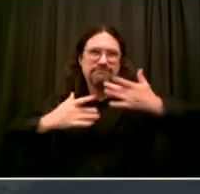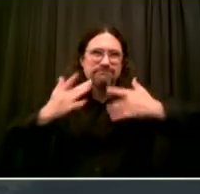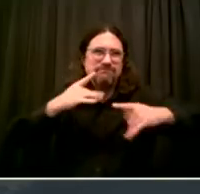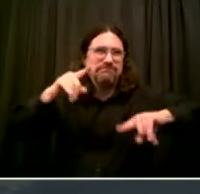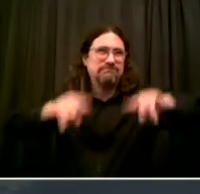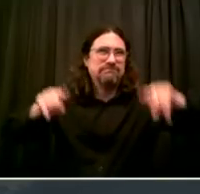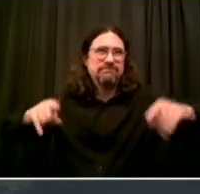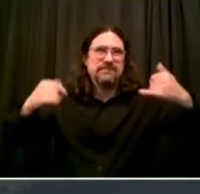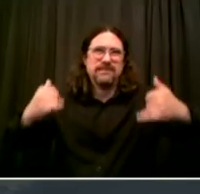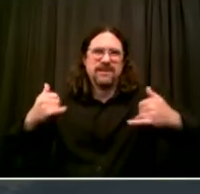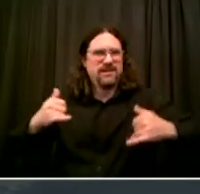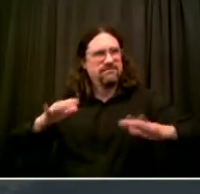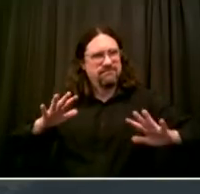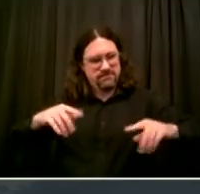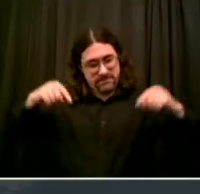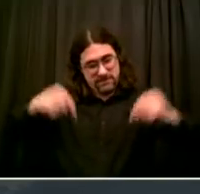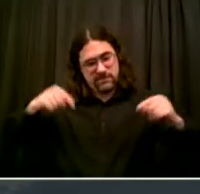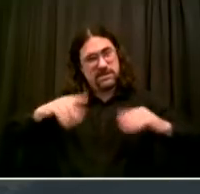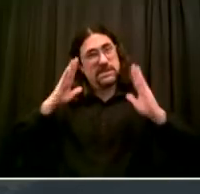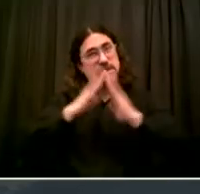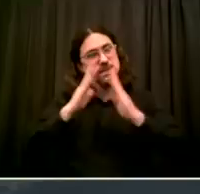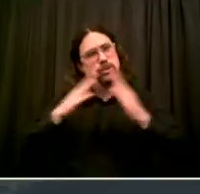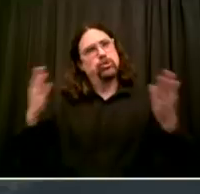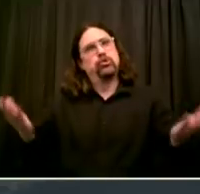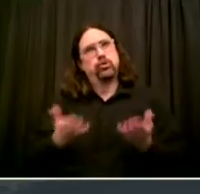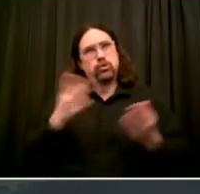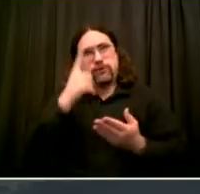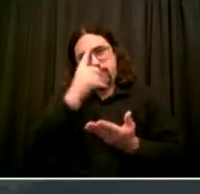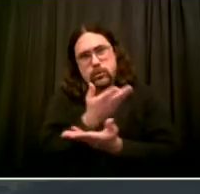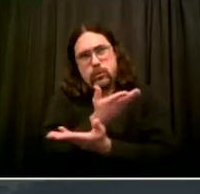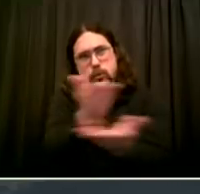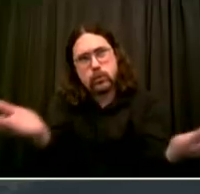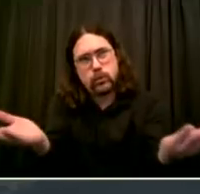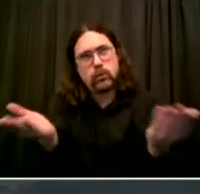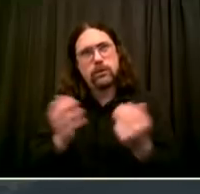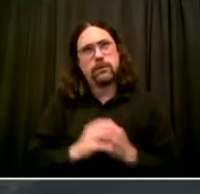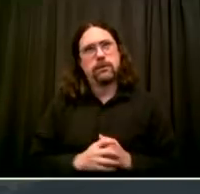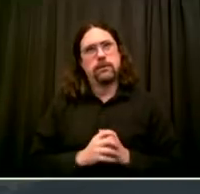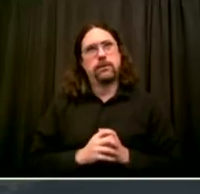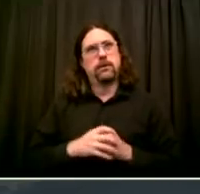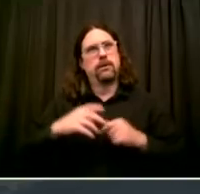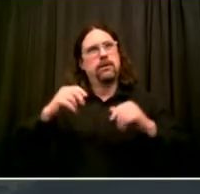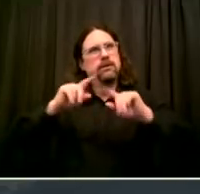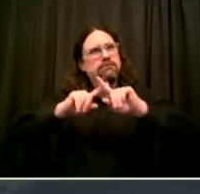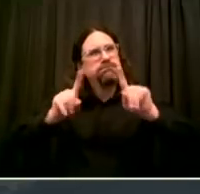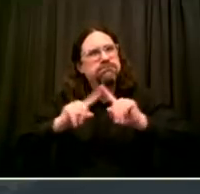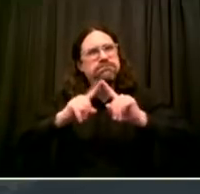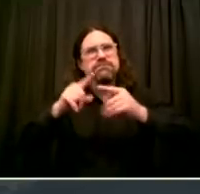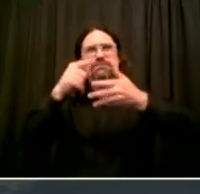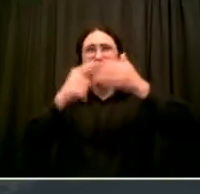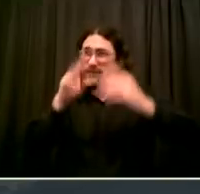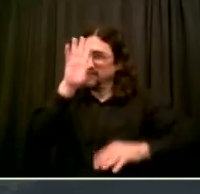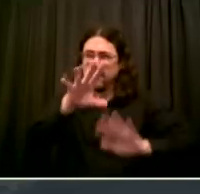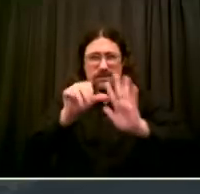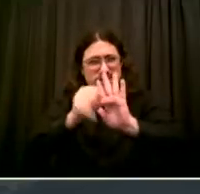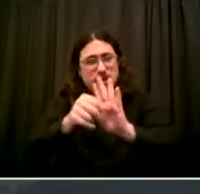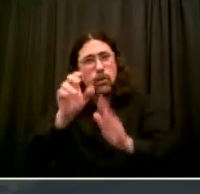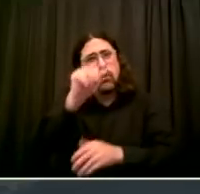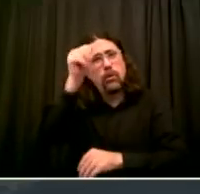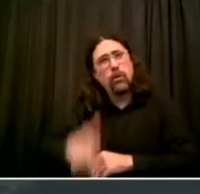you need. So all the services being provided for free, and the resource navigators will be there to make sure you get what you